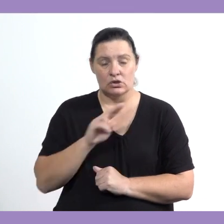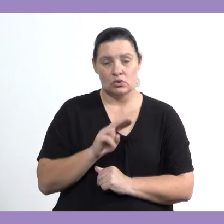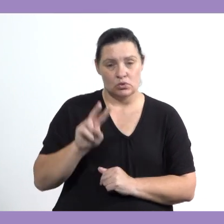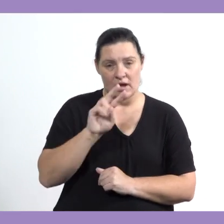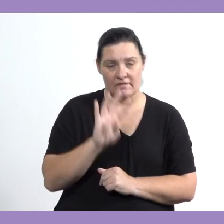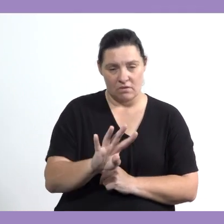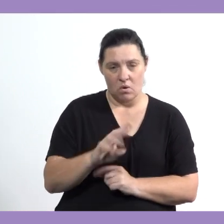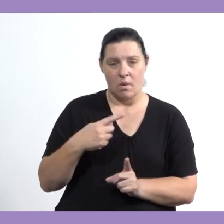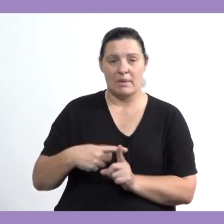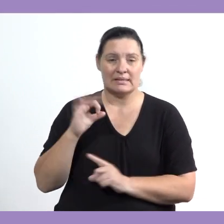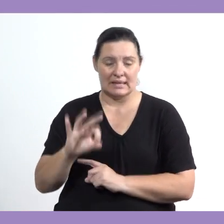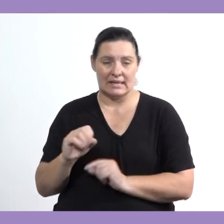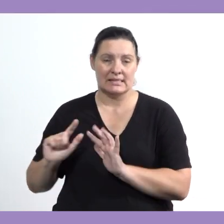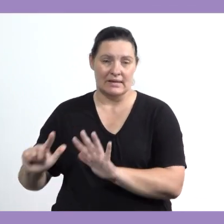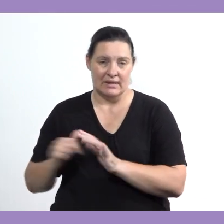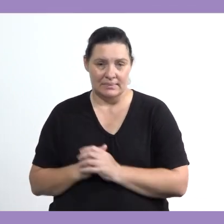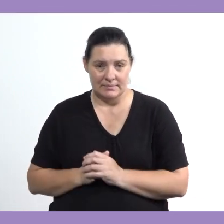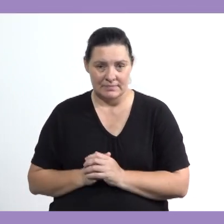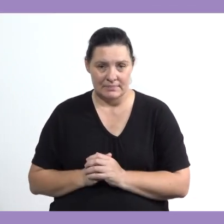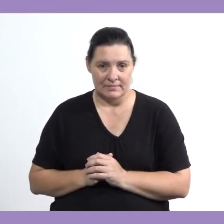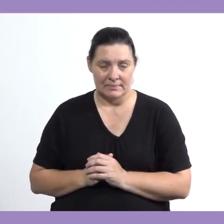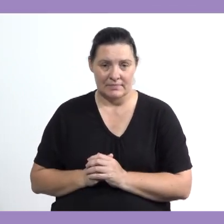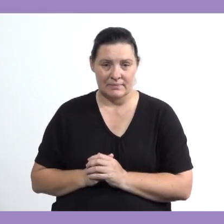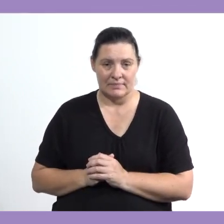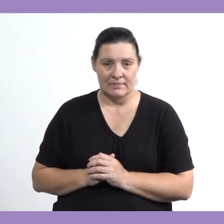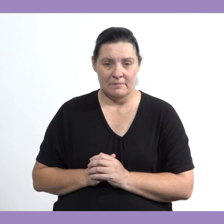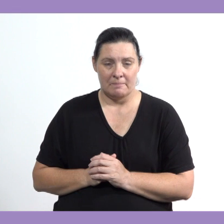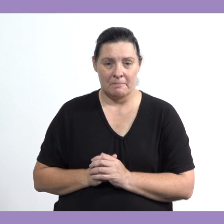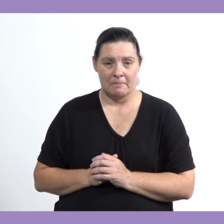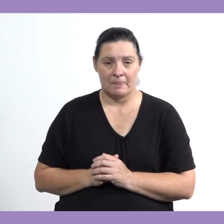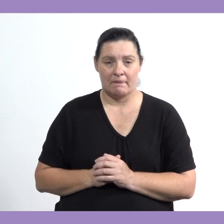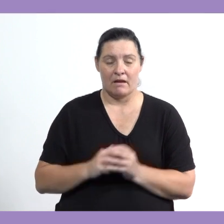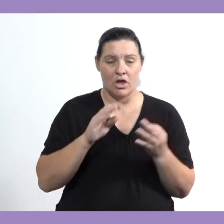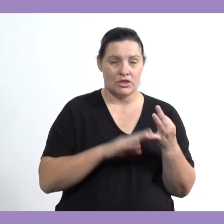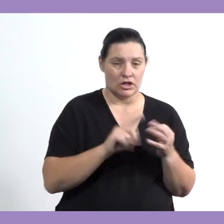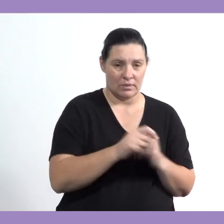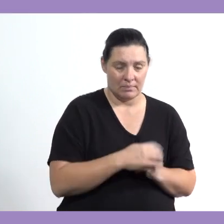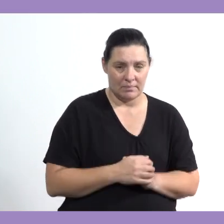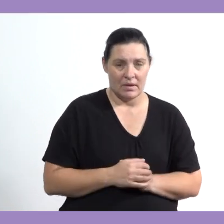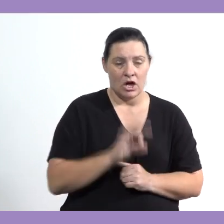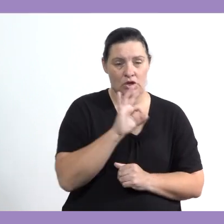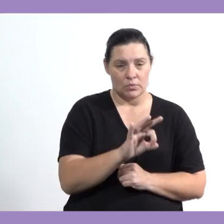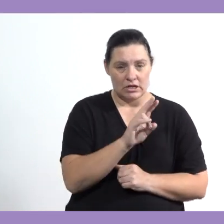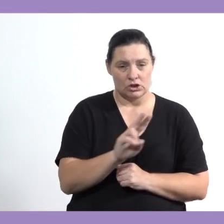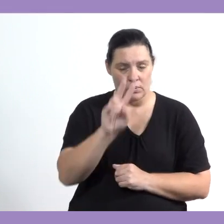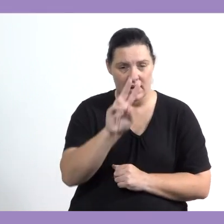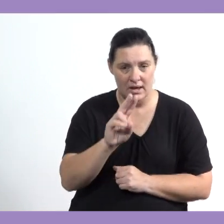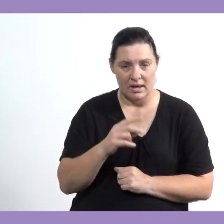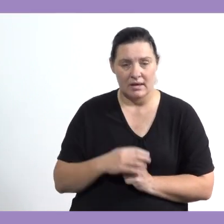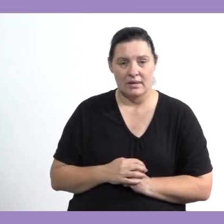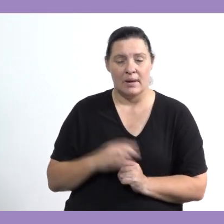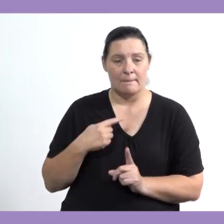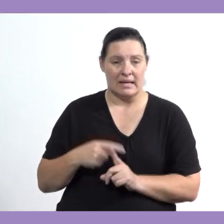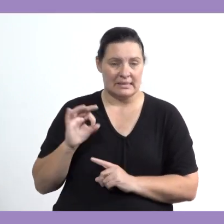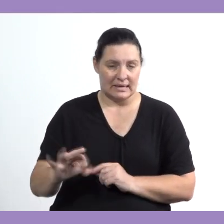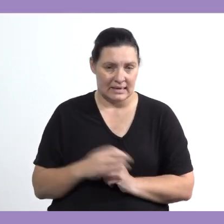So 2 squared is 4. And when we add 3, that is going to be 7. Let's look at the third term. That is going to be 3